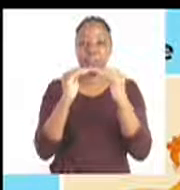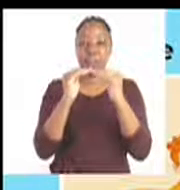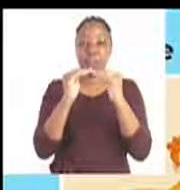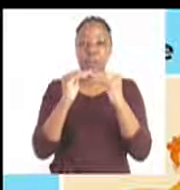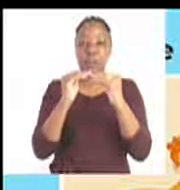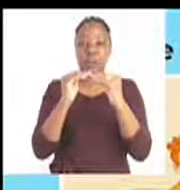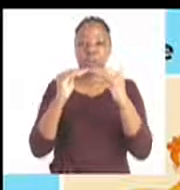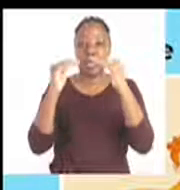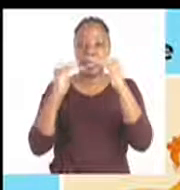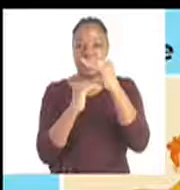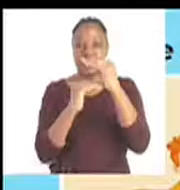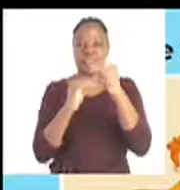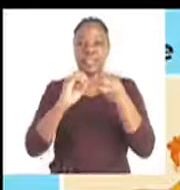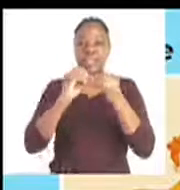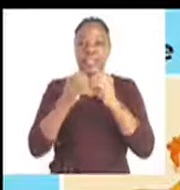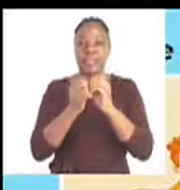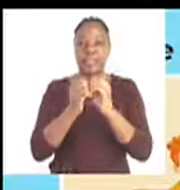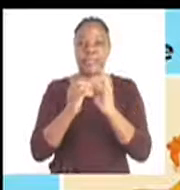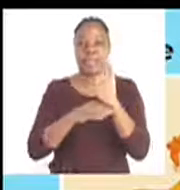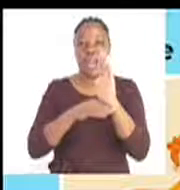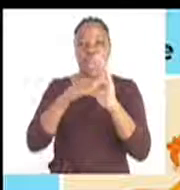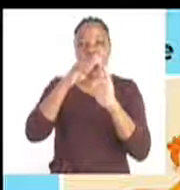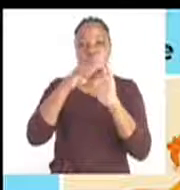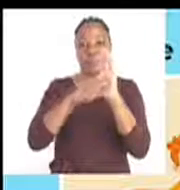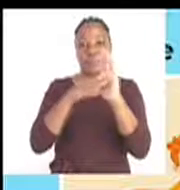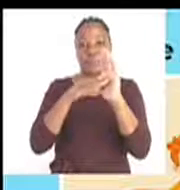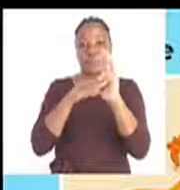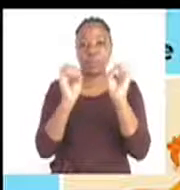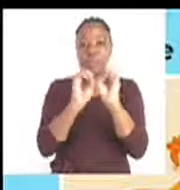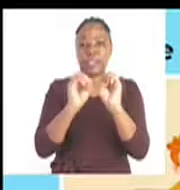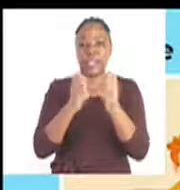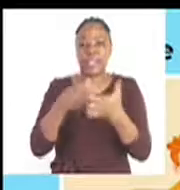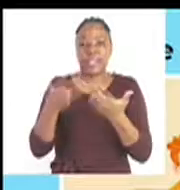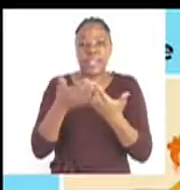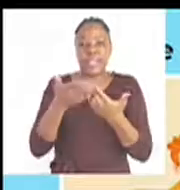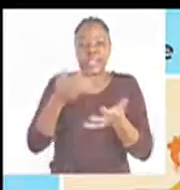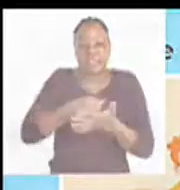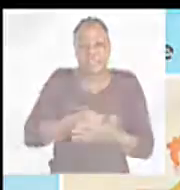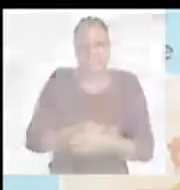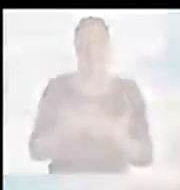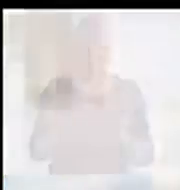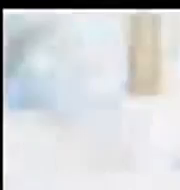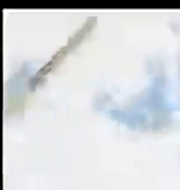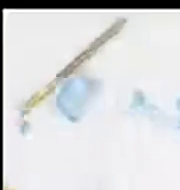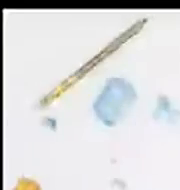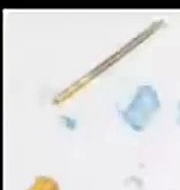decomposing, odd and even numbers, and capacity and mass as well.